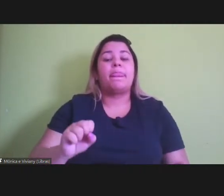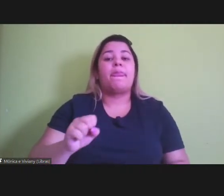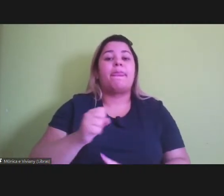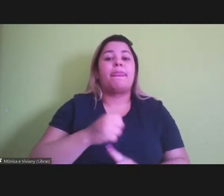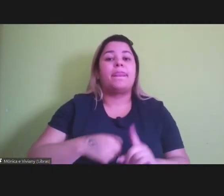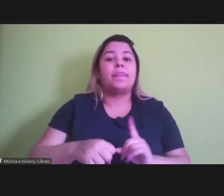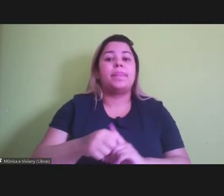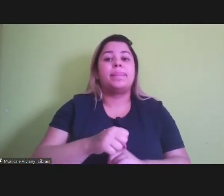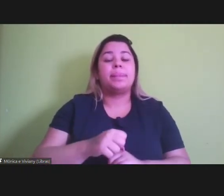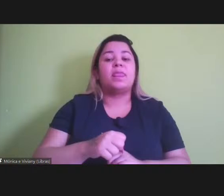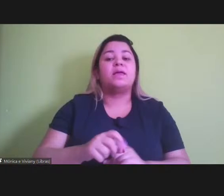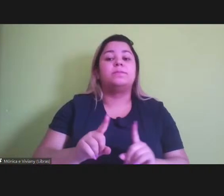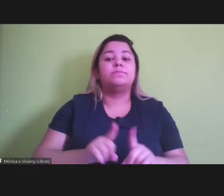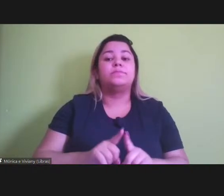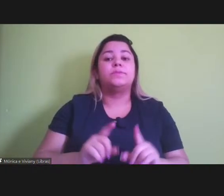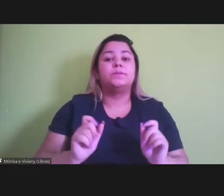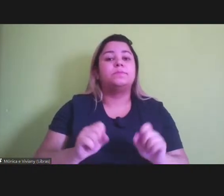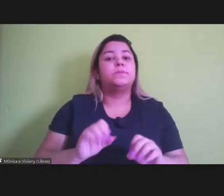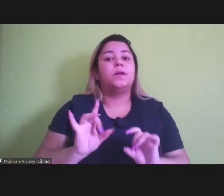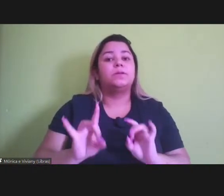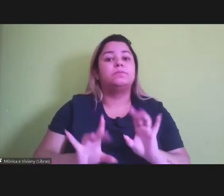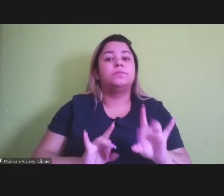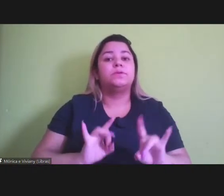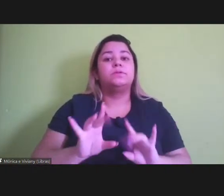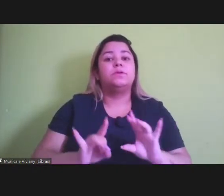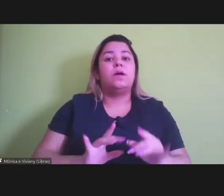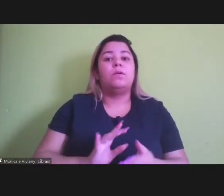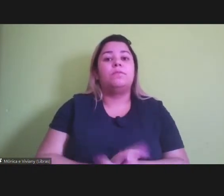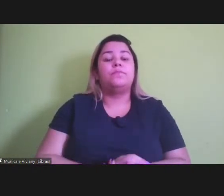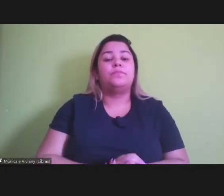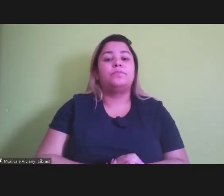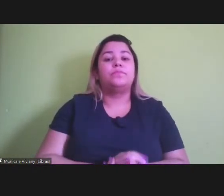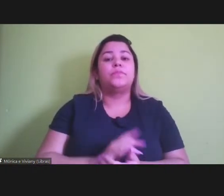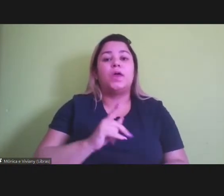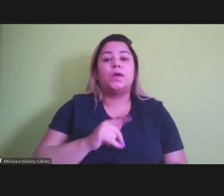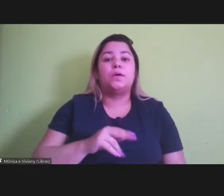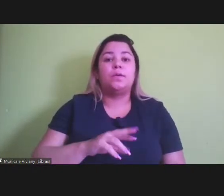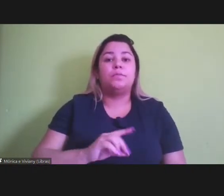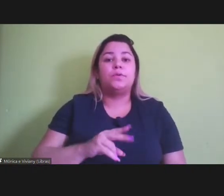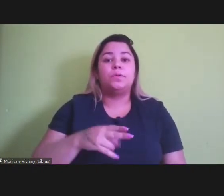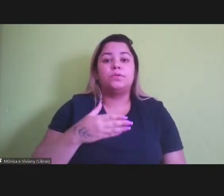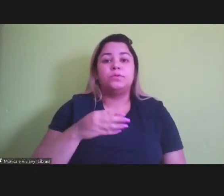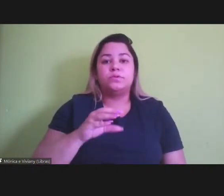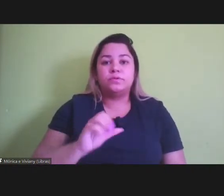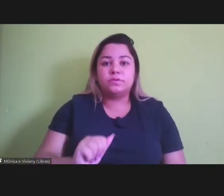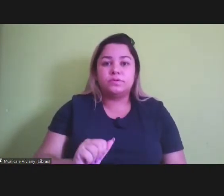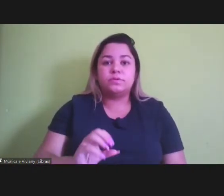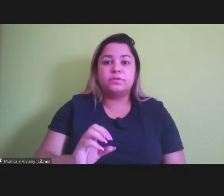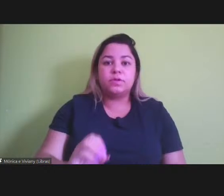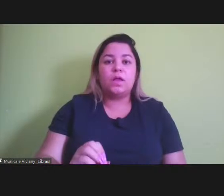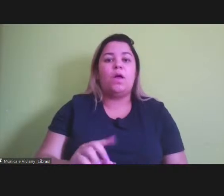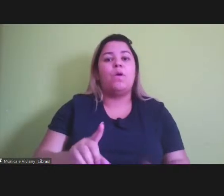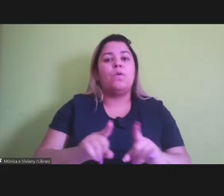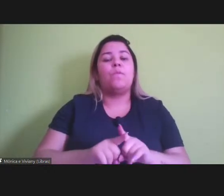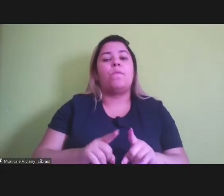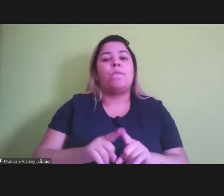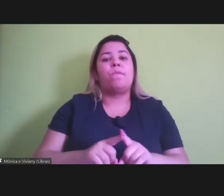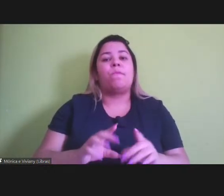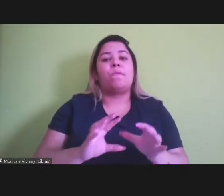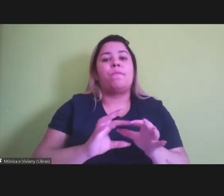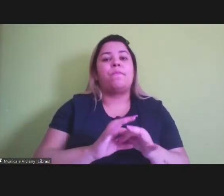and creating the necessities for special needs, production and construction of